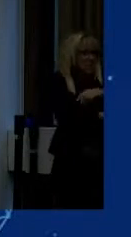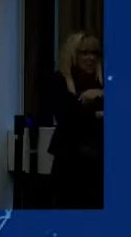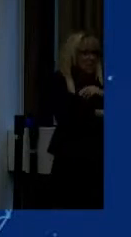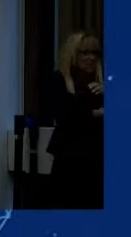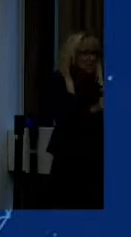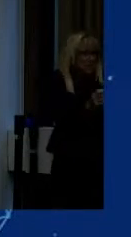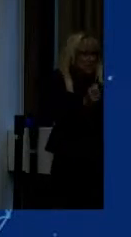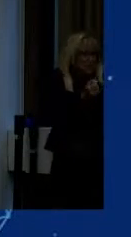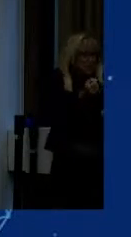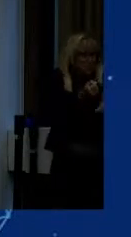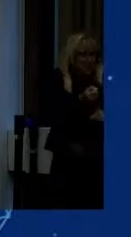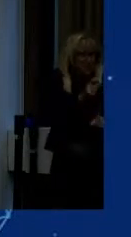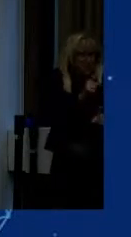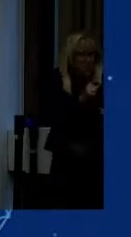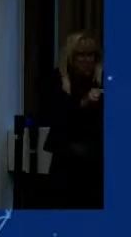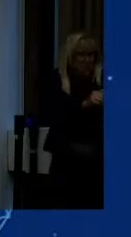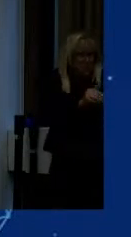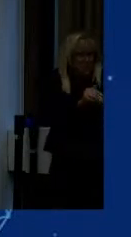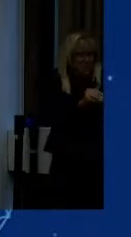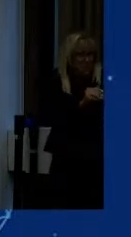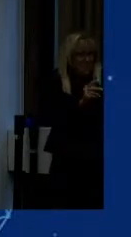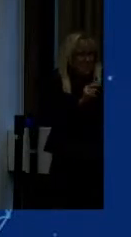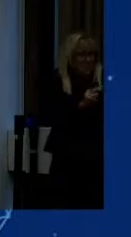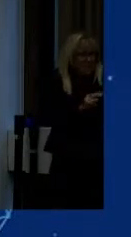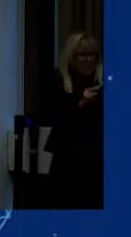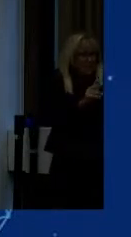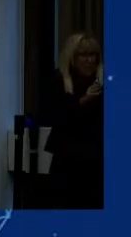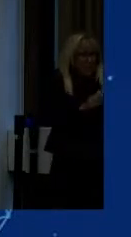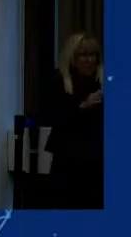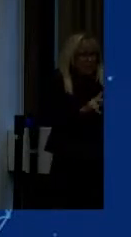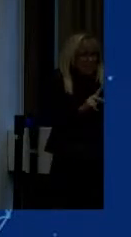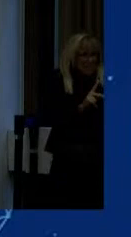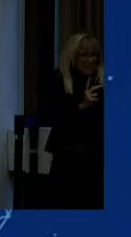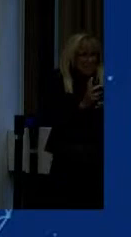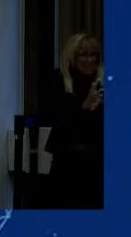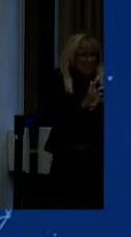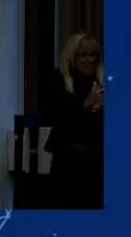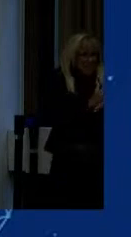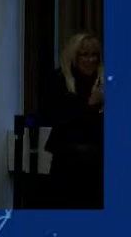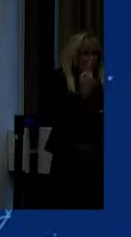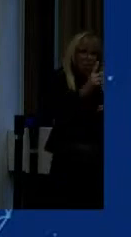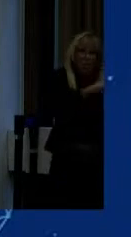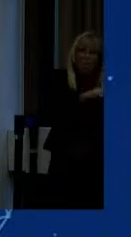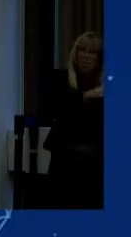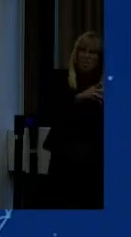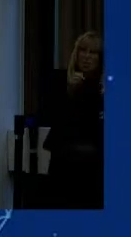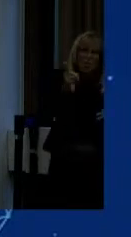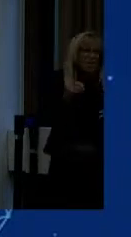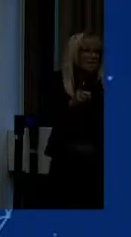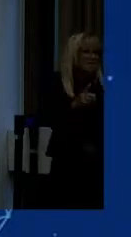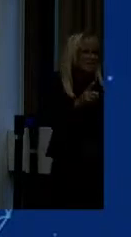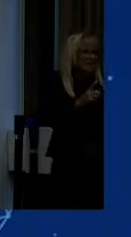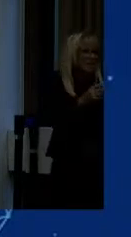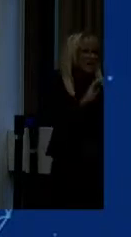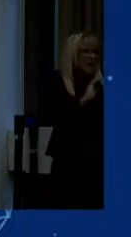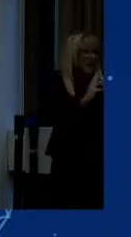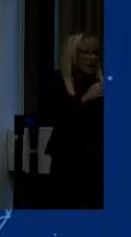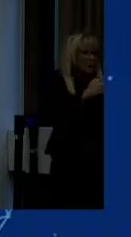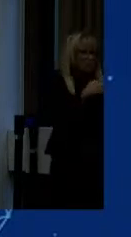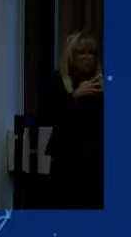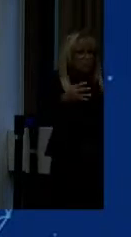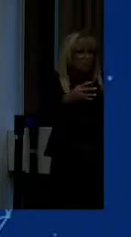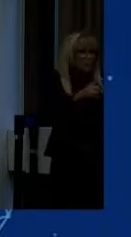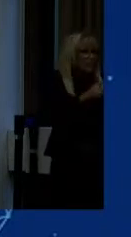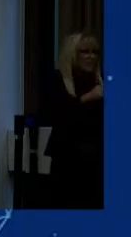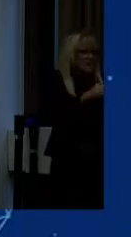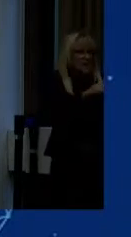1 billion viewers. You can look across that chart in comparison to some of our most popular streaming platforms and social